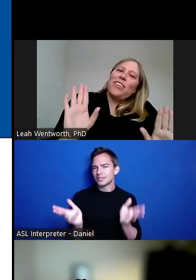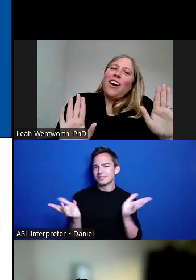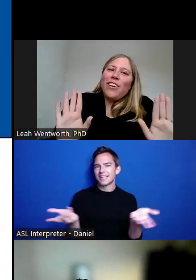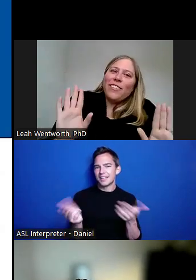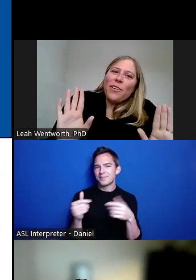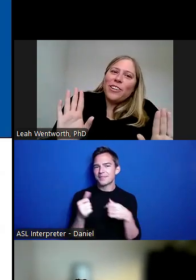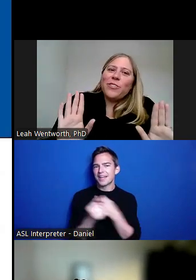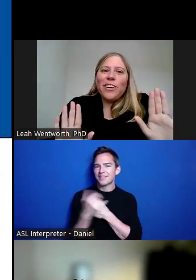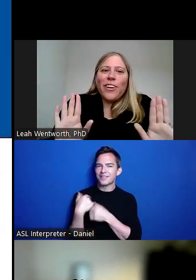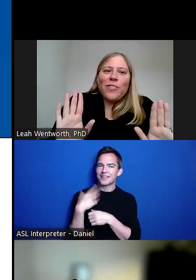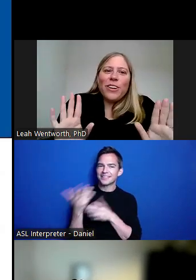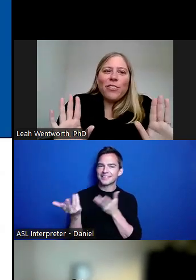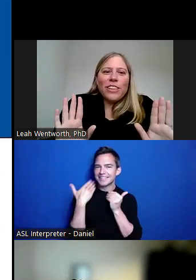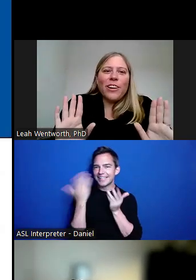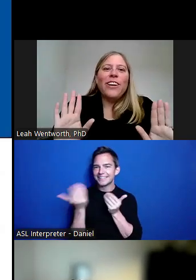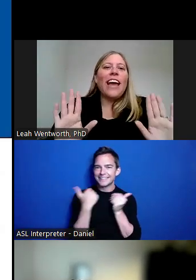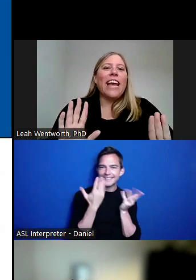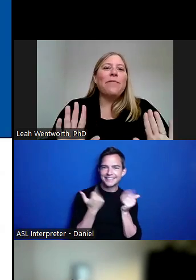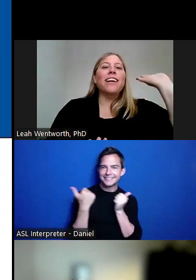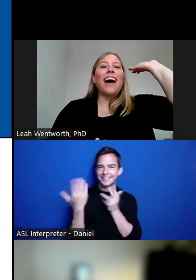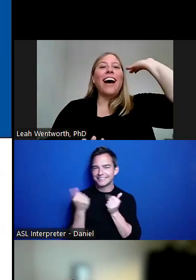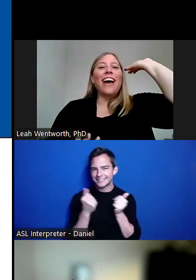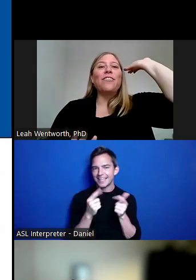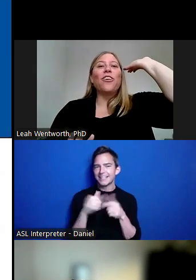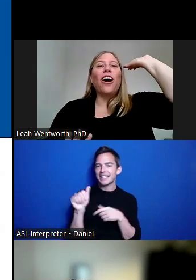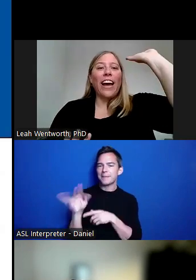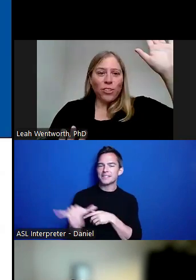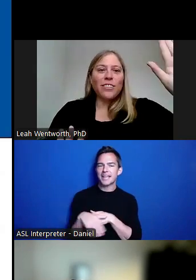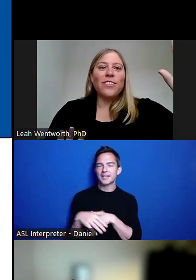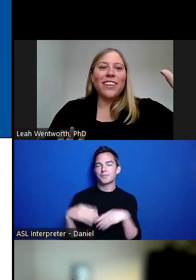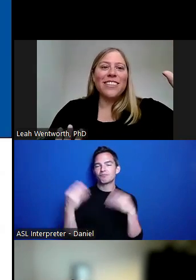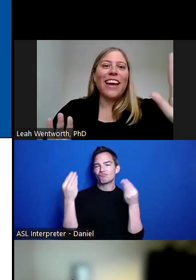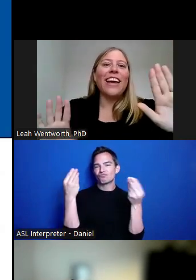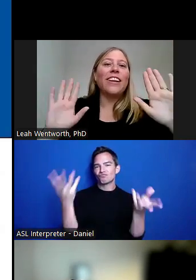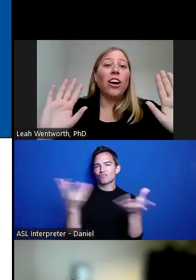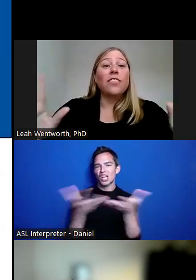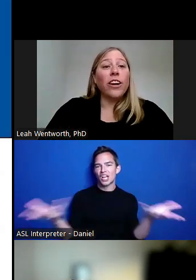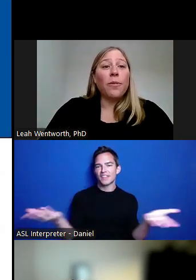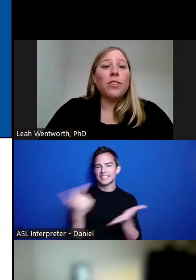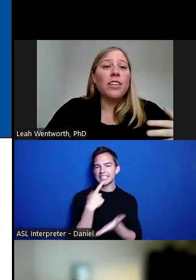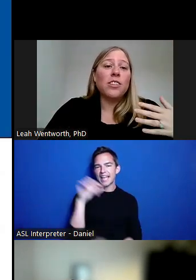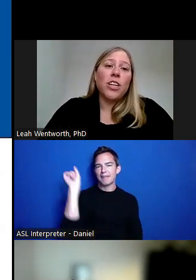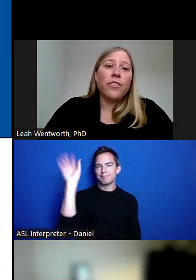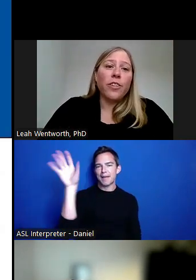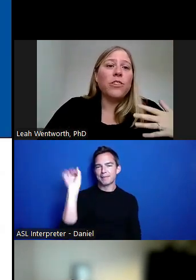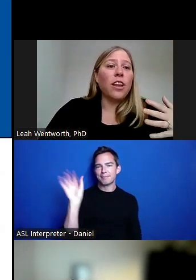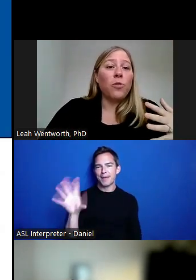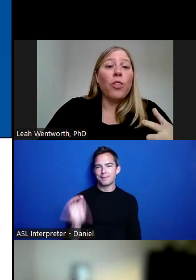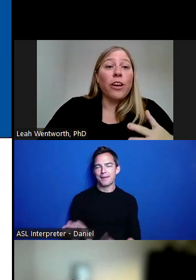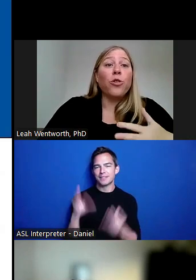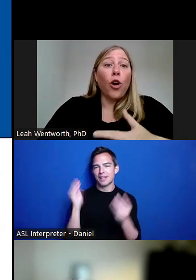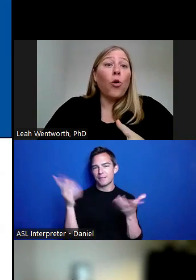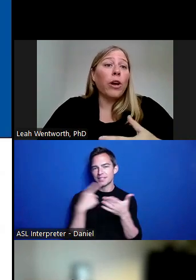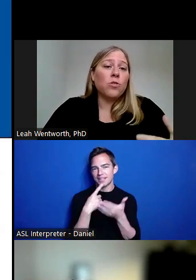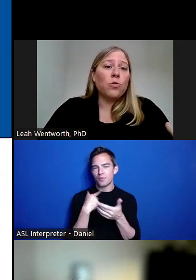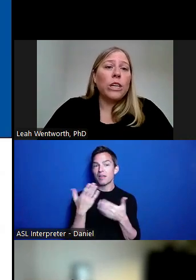that we were like, oh, we don't know much. We don't really know. And Amy's like, I have lots of things to say and lots of great opportunities to share information and where